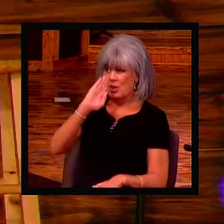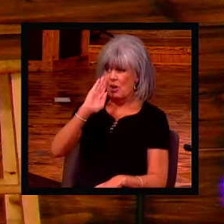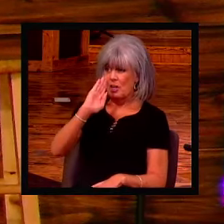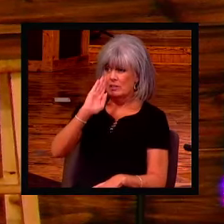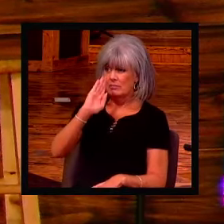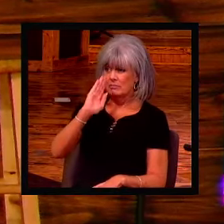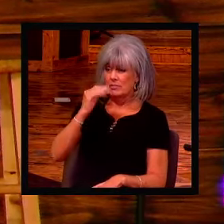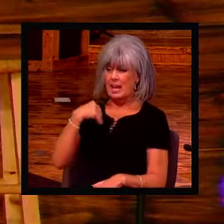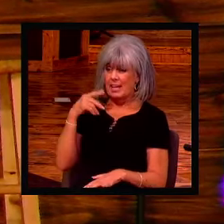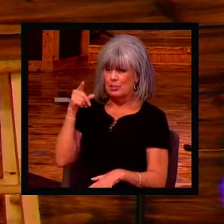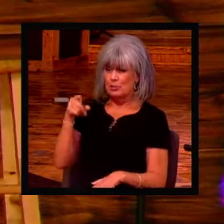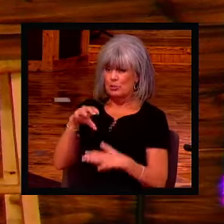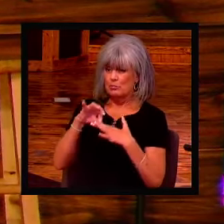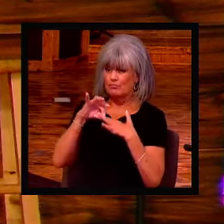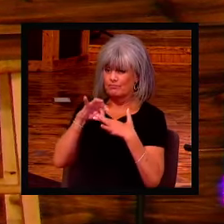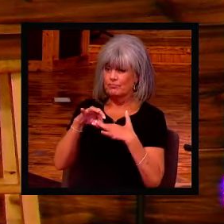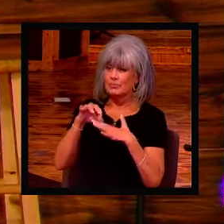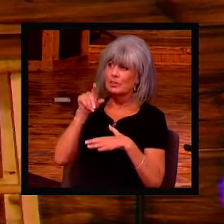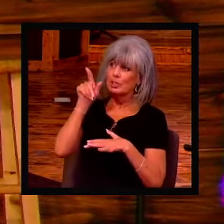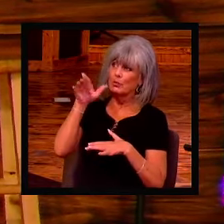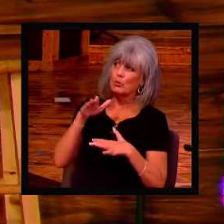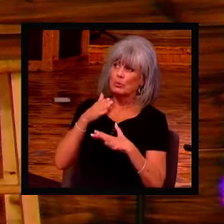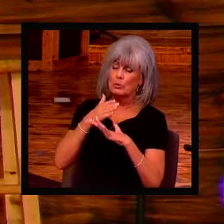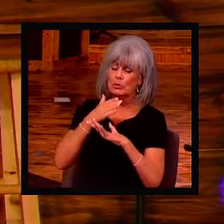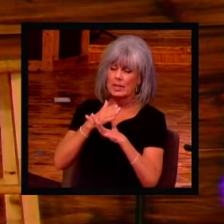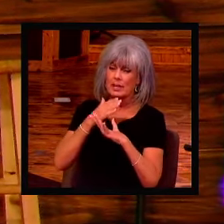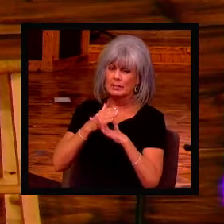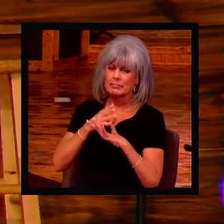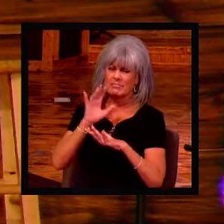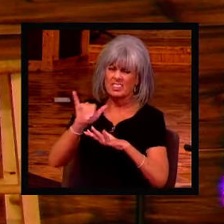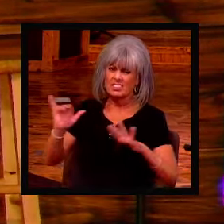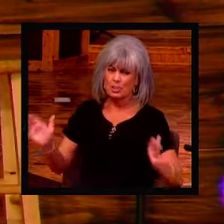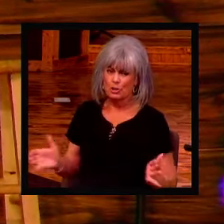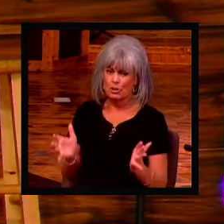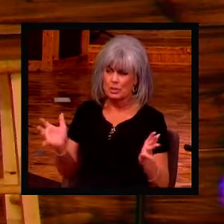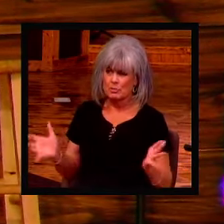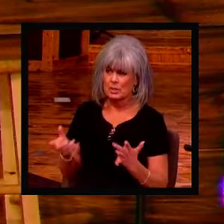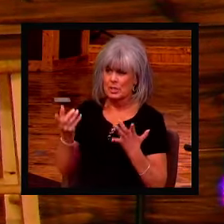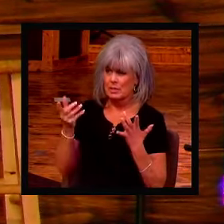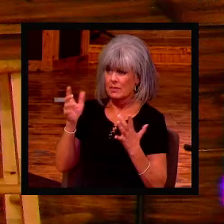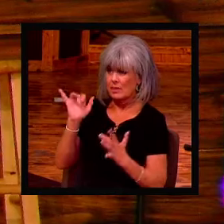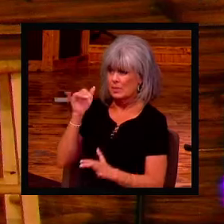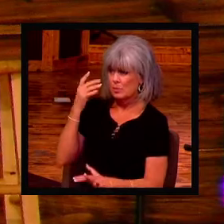protect you. But that was super encouraging when you said, that's why,